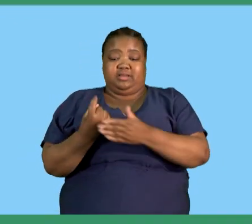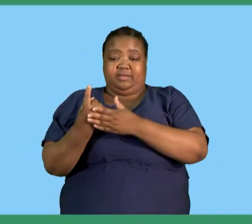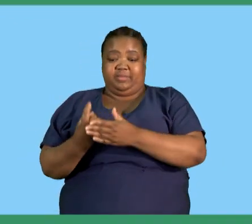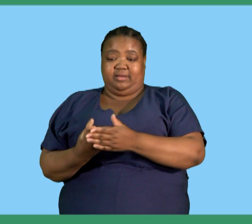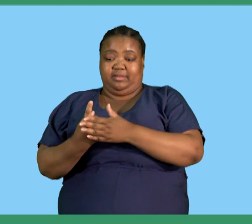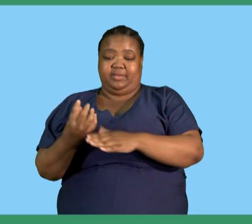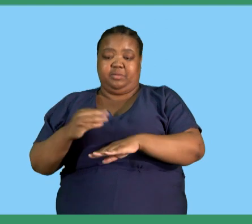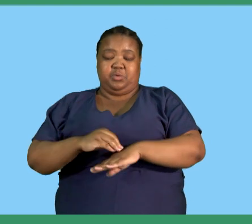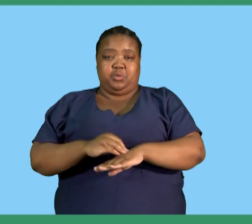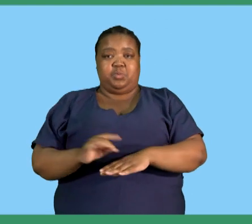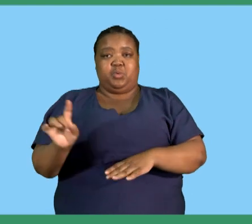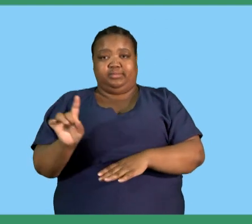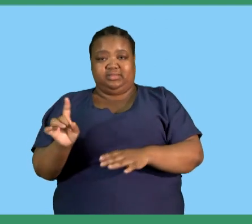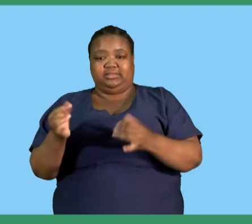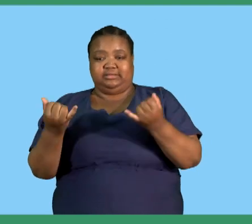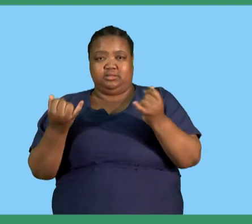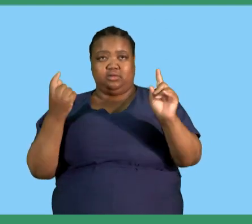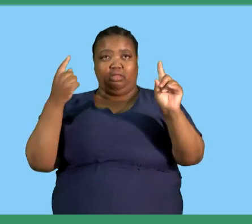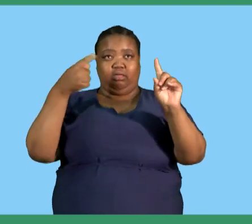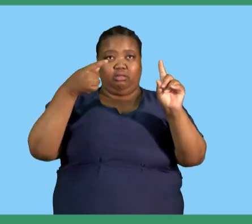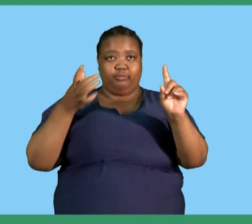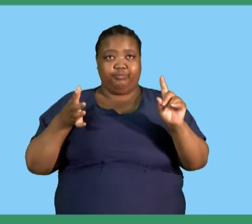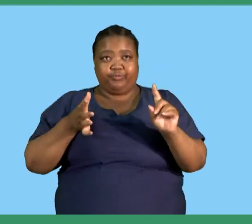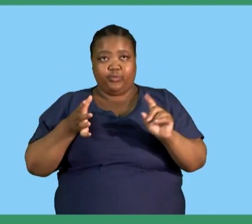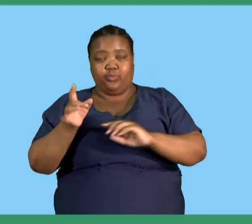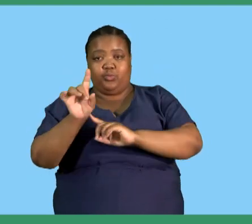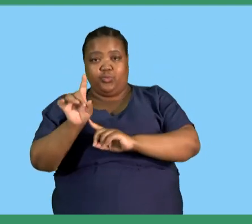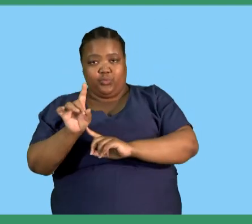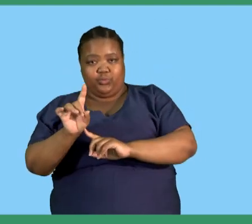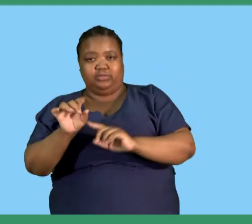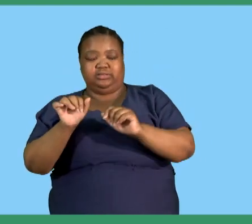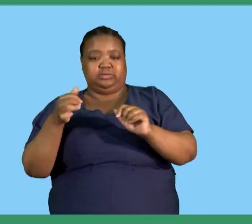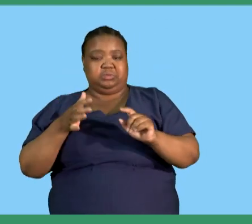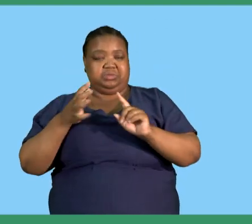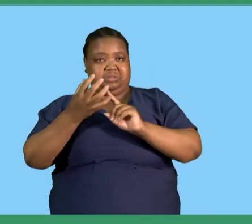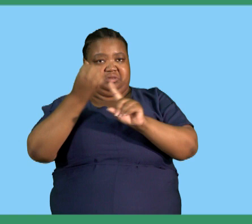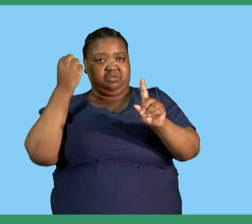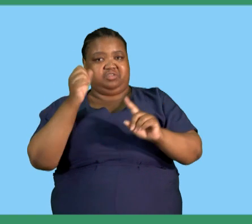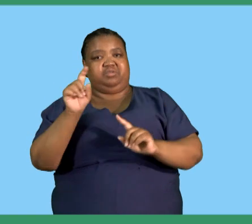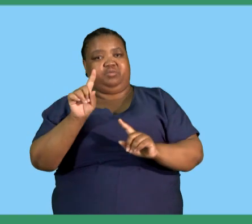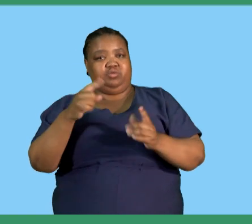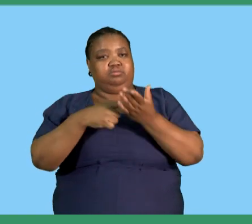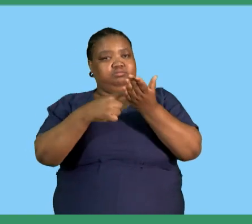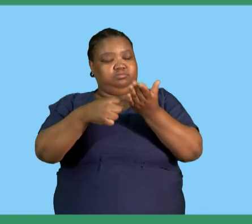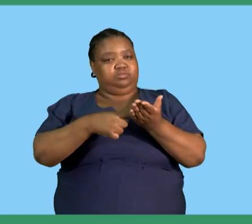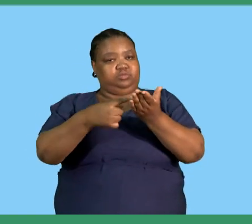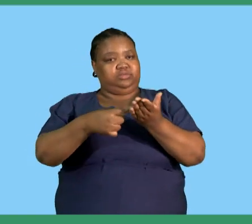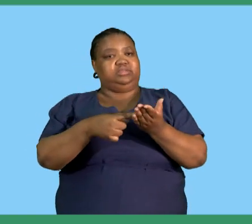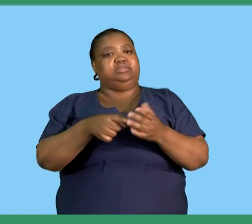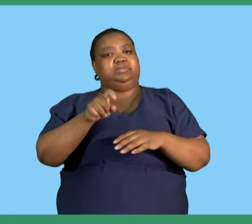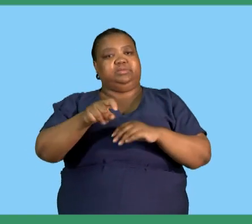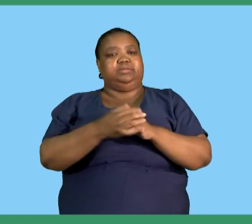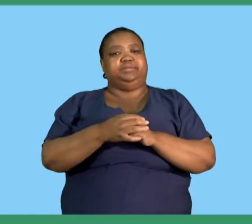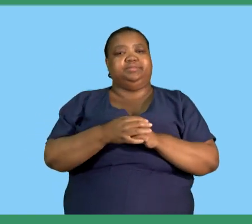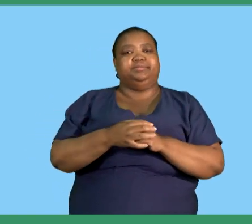current situation or the problem and the desired situation. What is it that we want to achieve here?